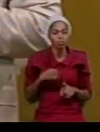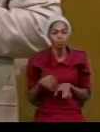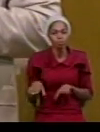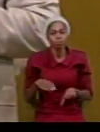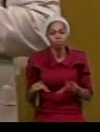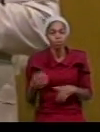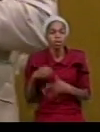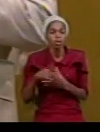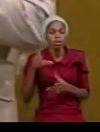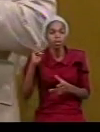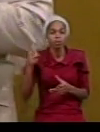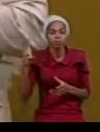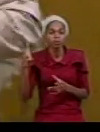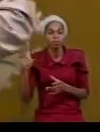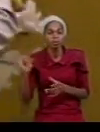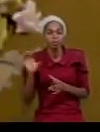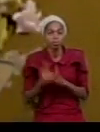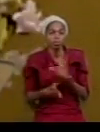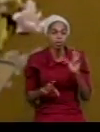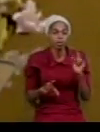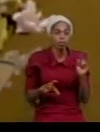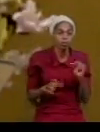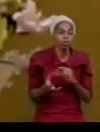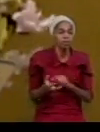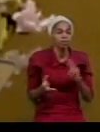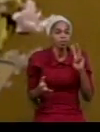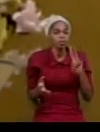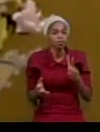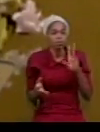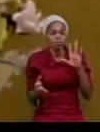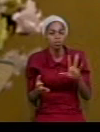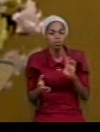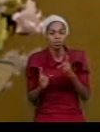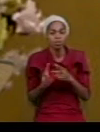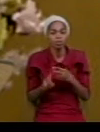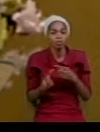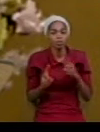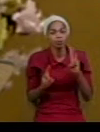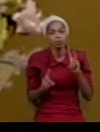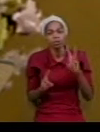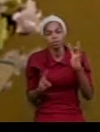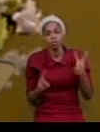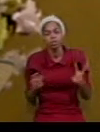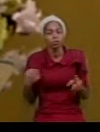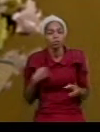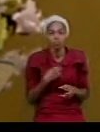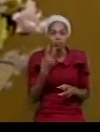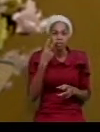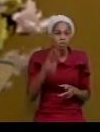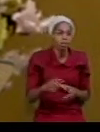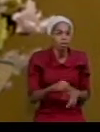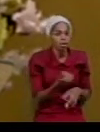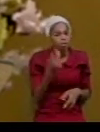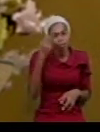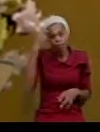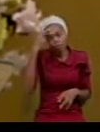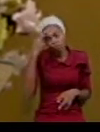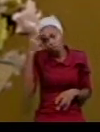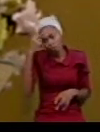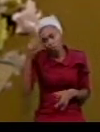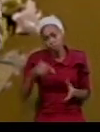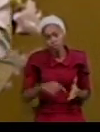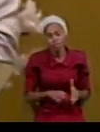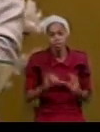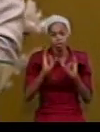to 26, we see also another purpose of this instruction in the life of the people. In Leviticus 20, I read